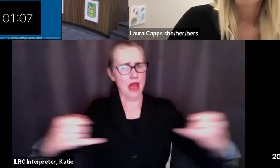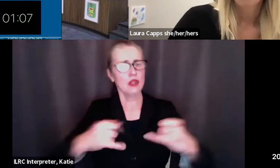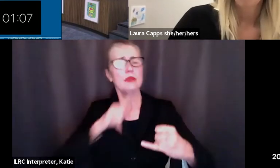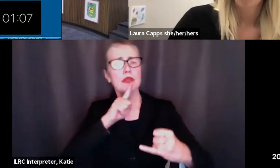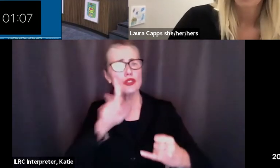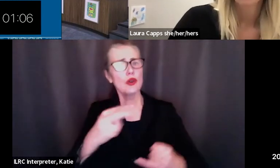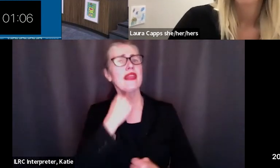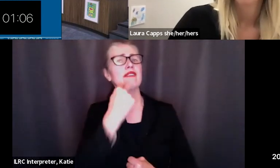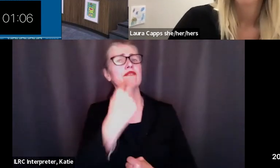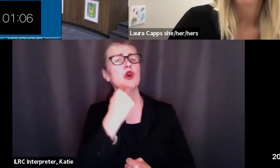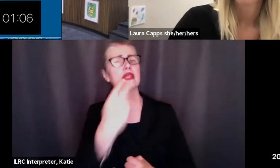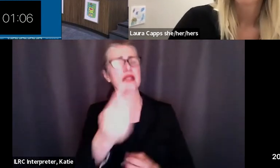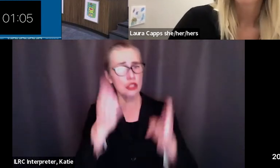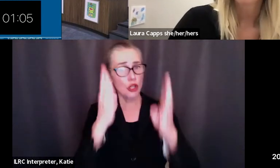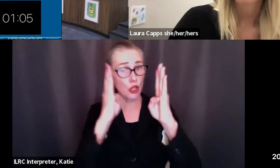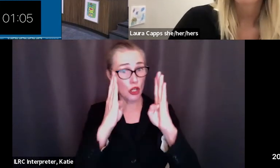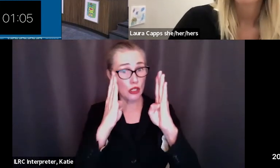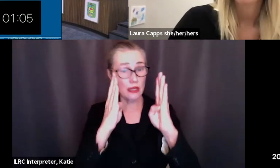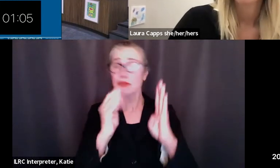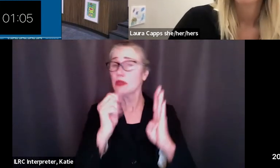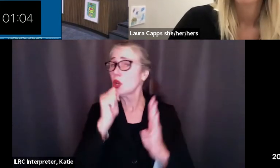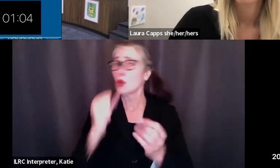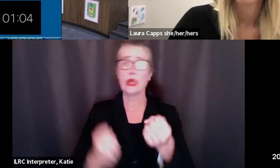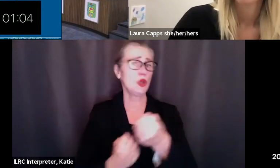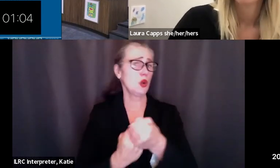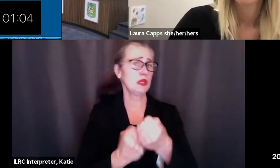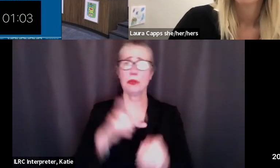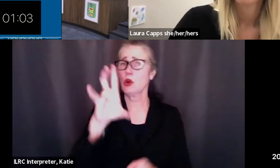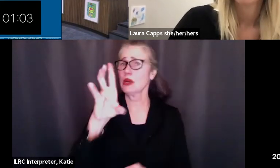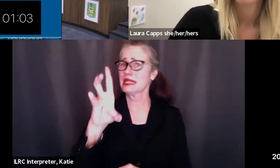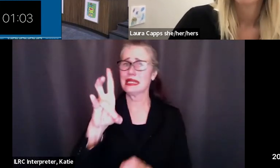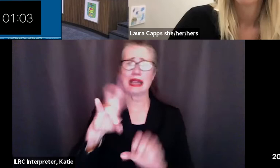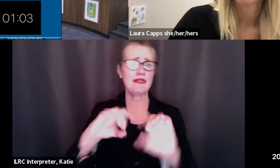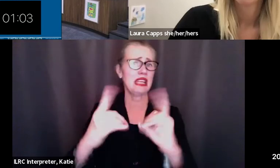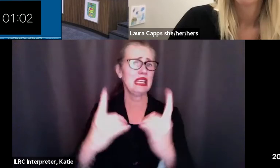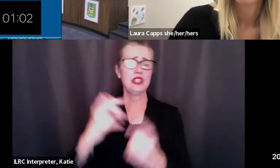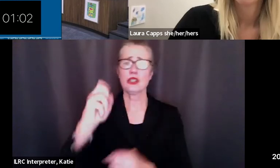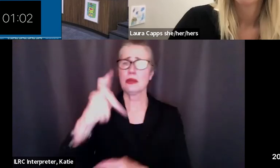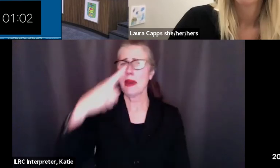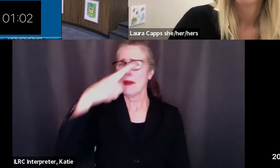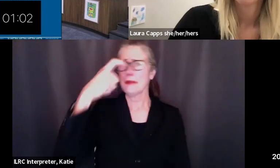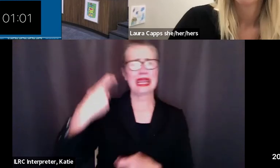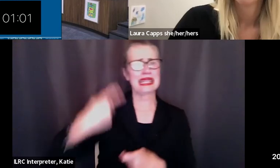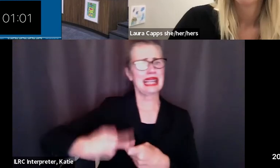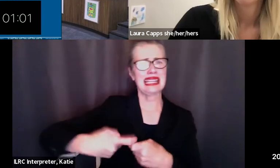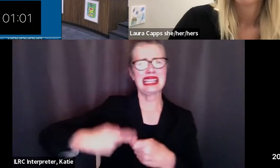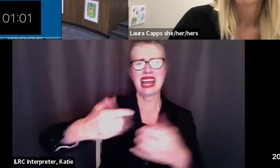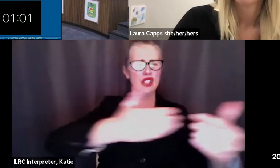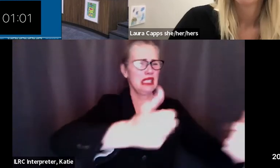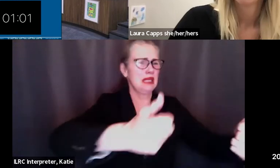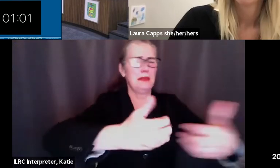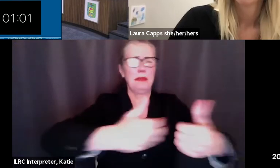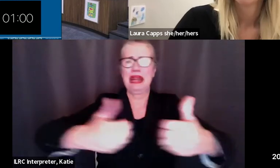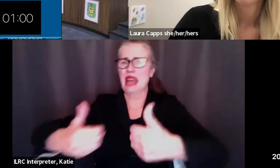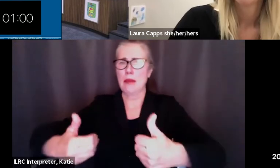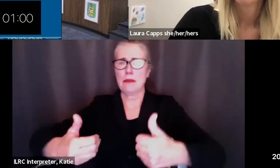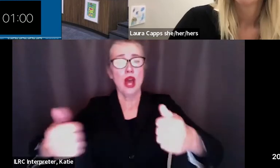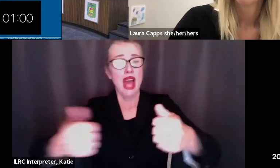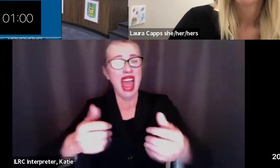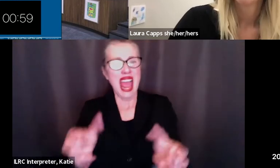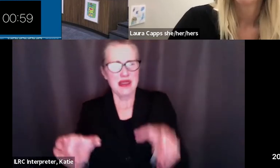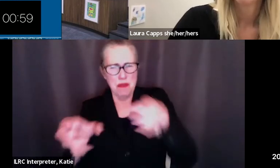heard additionally we do not support seven district maps because the latinx communities are split up and coupled with affluent